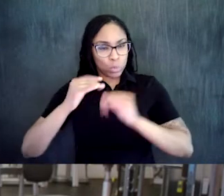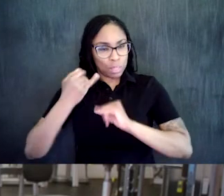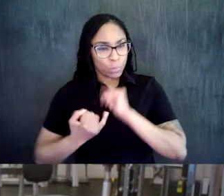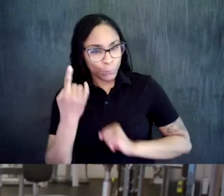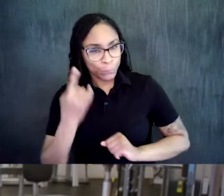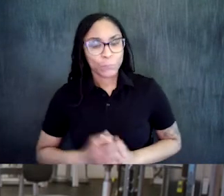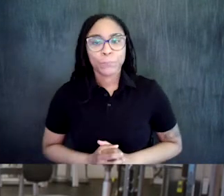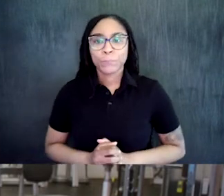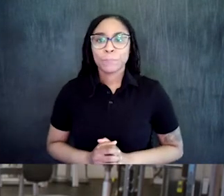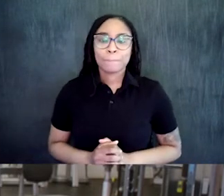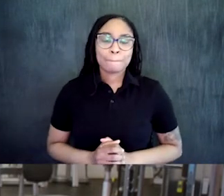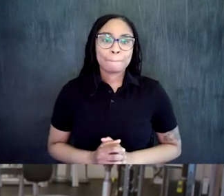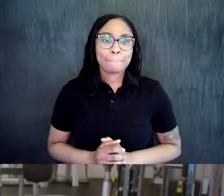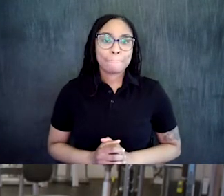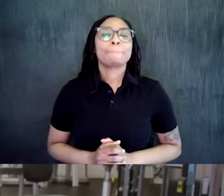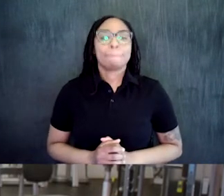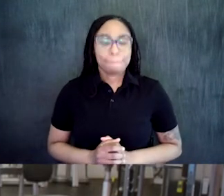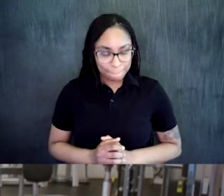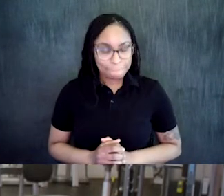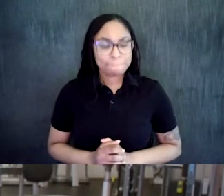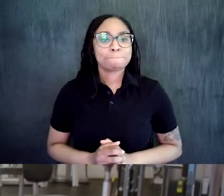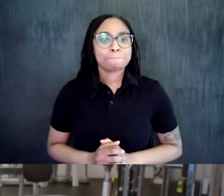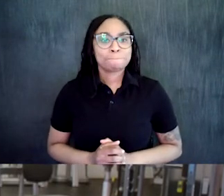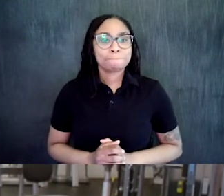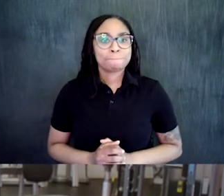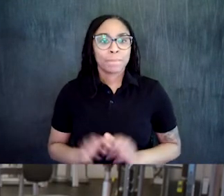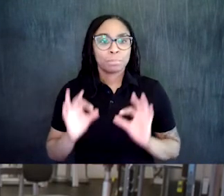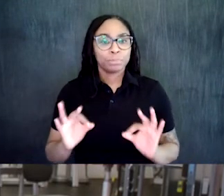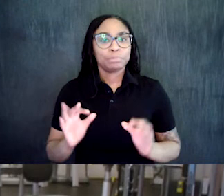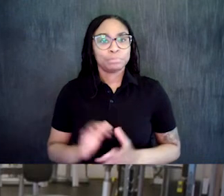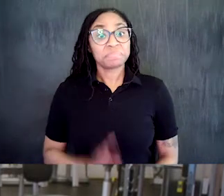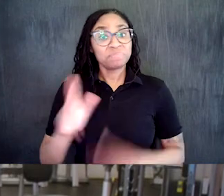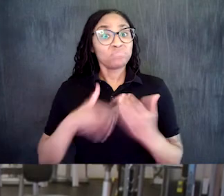Good, rest the arm. And let's go to the other side.